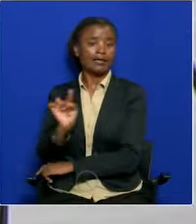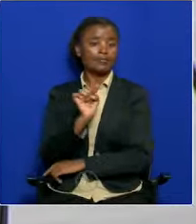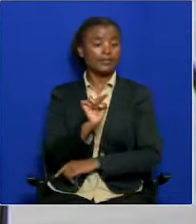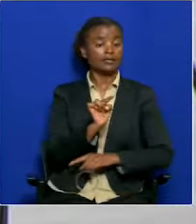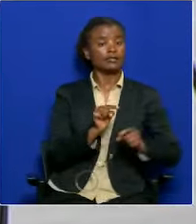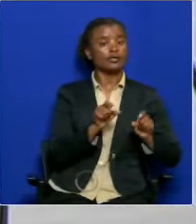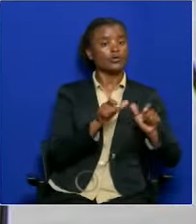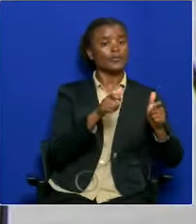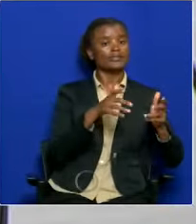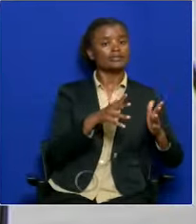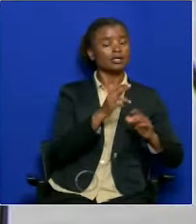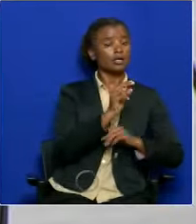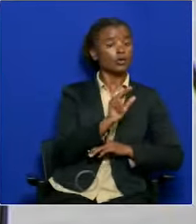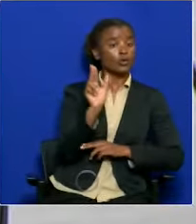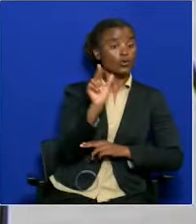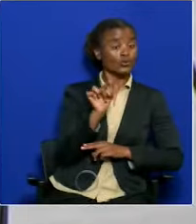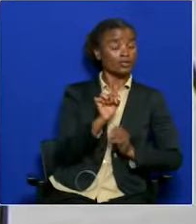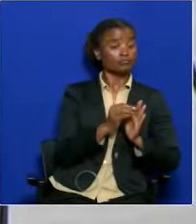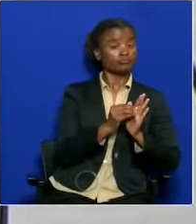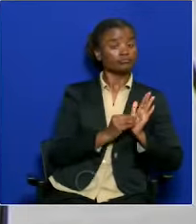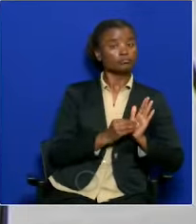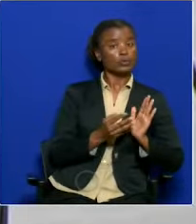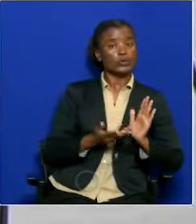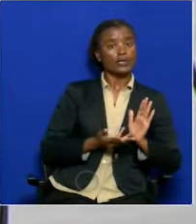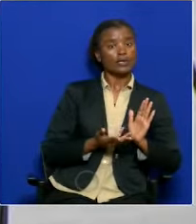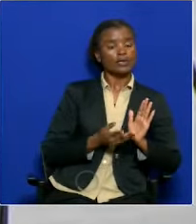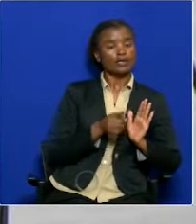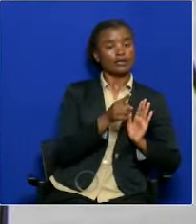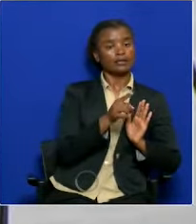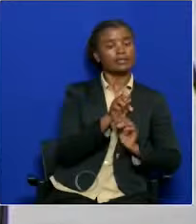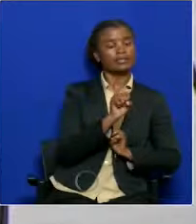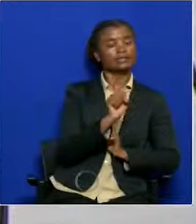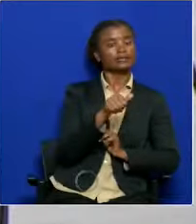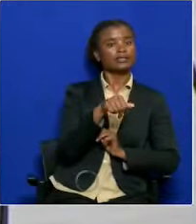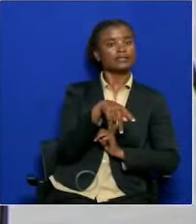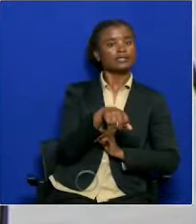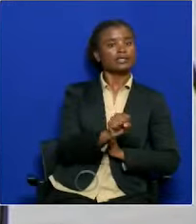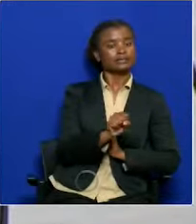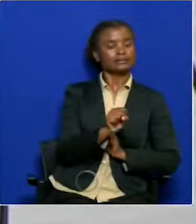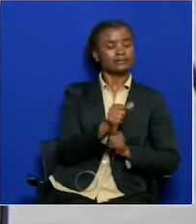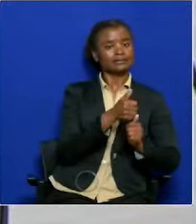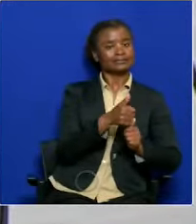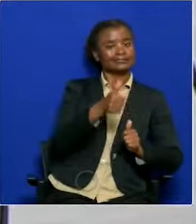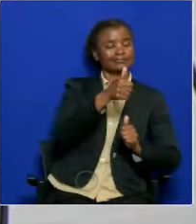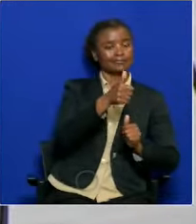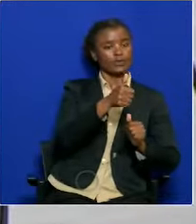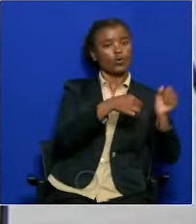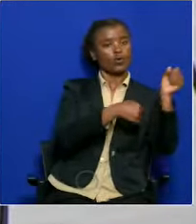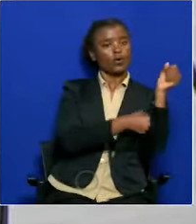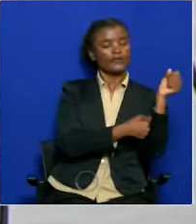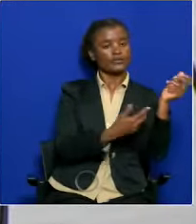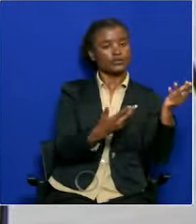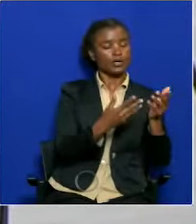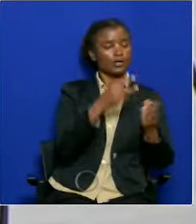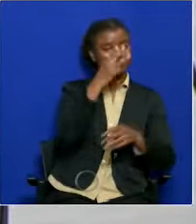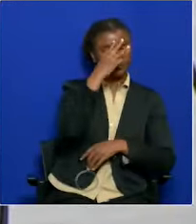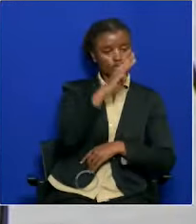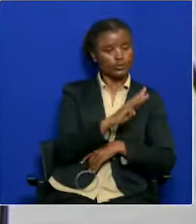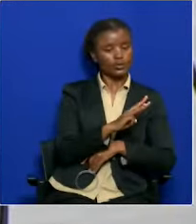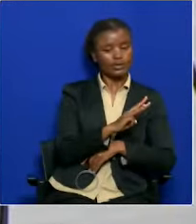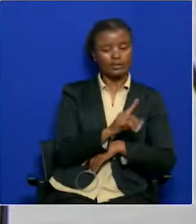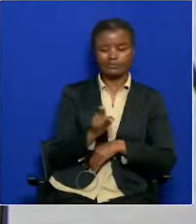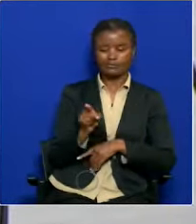be documented at subset headquarters in Pretoria. I do